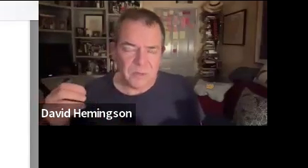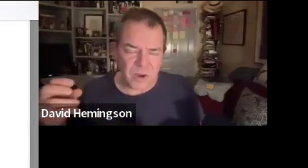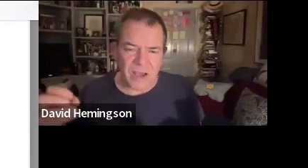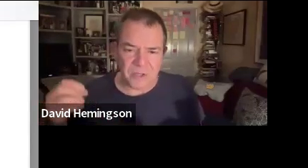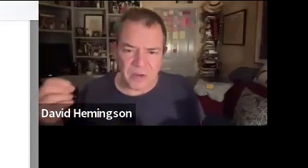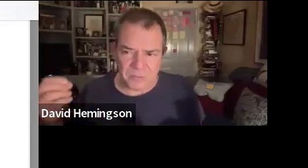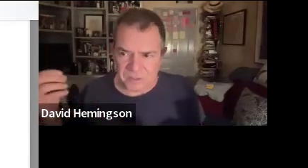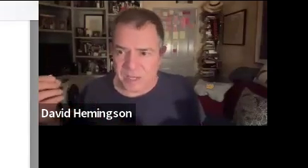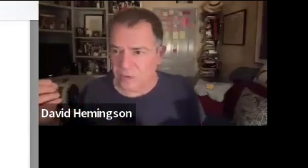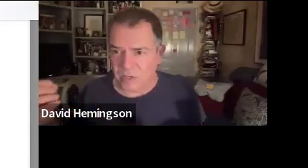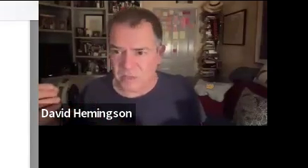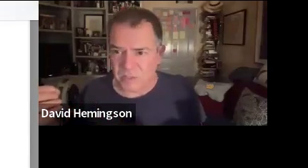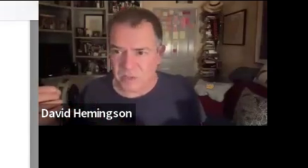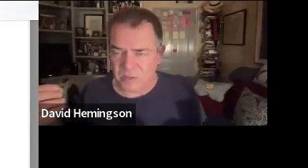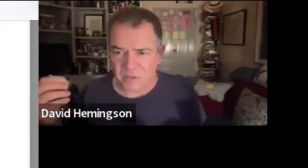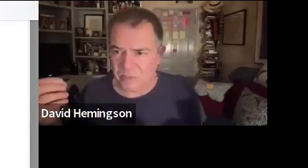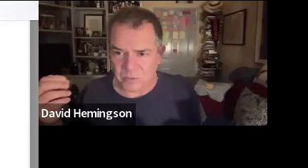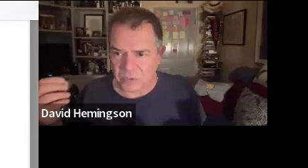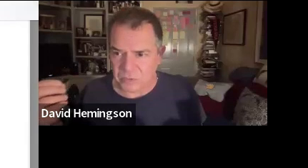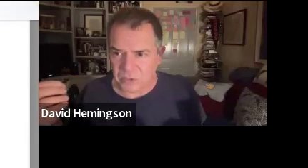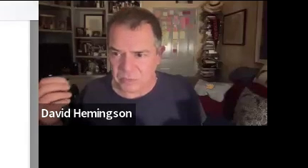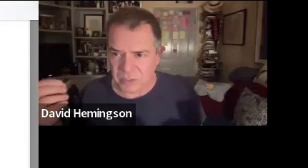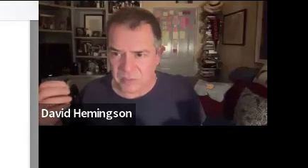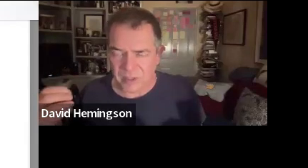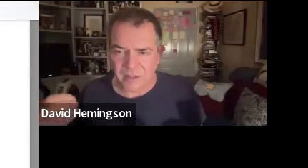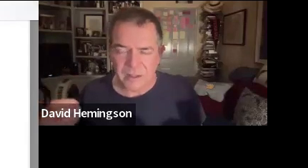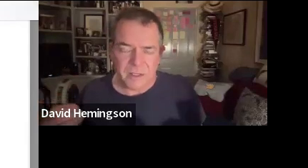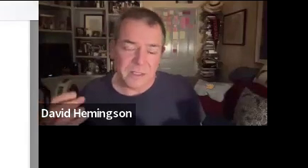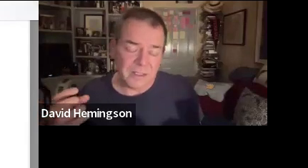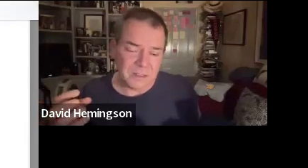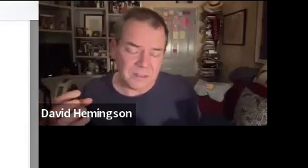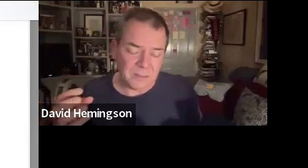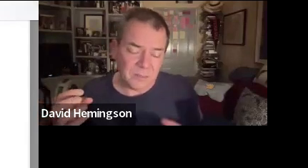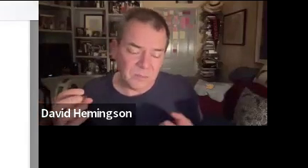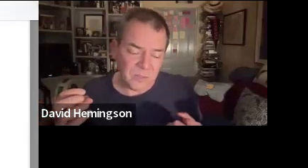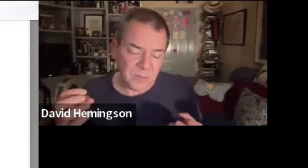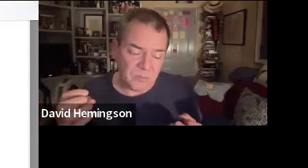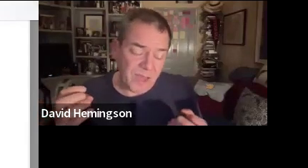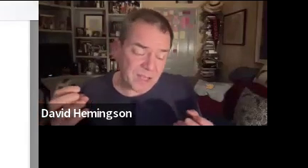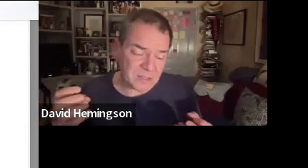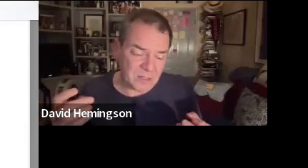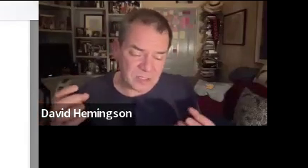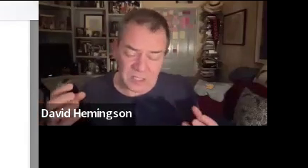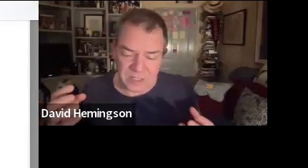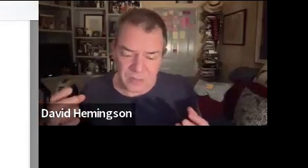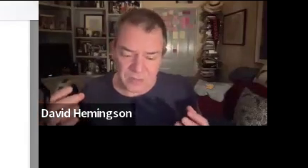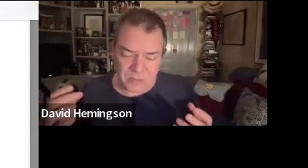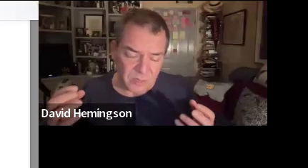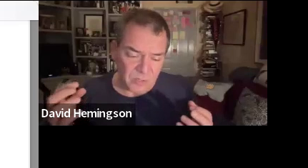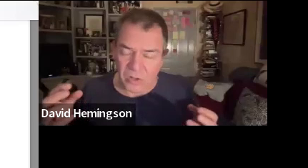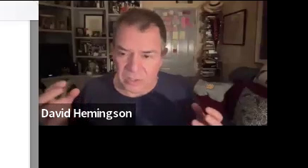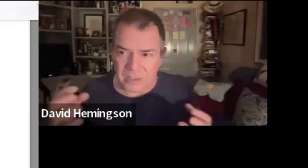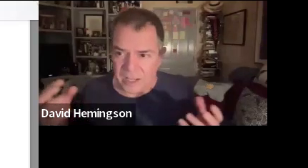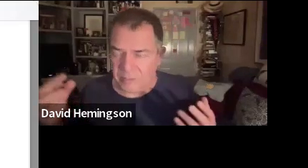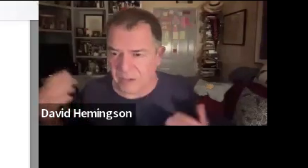of drafting off of this man who raised me, who was a very peculiar, brilliant man. And then the facts are just things that I was